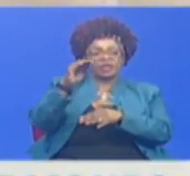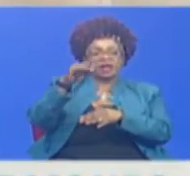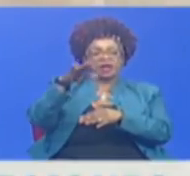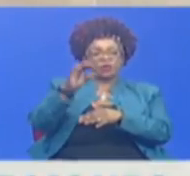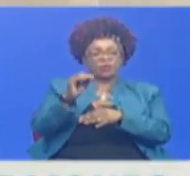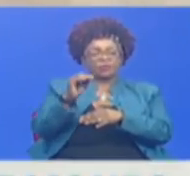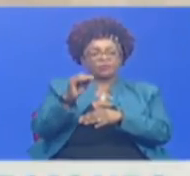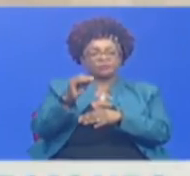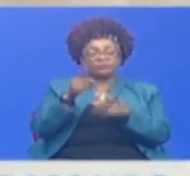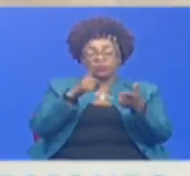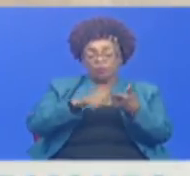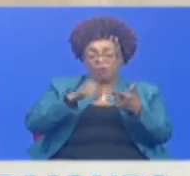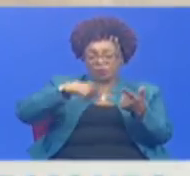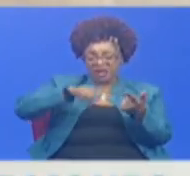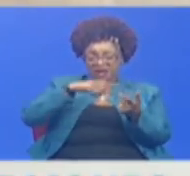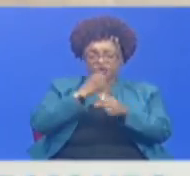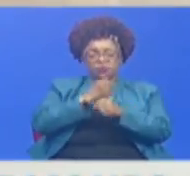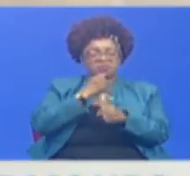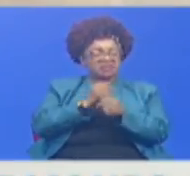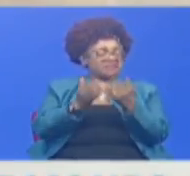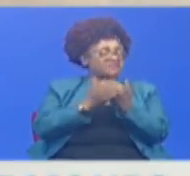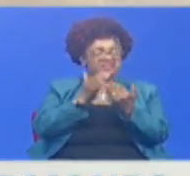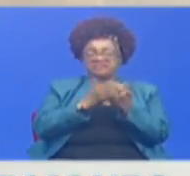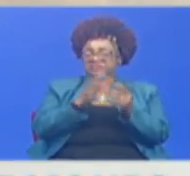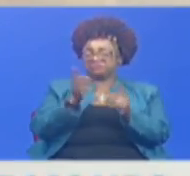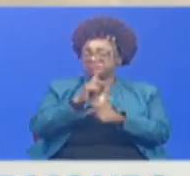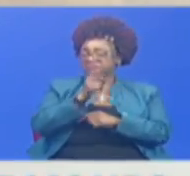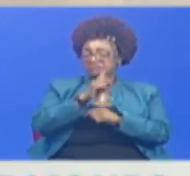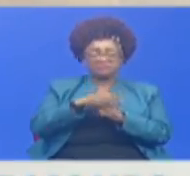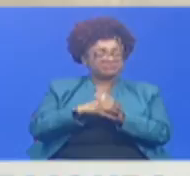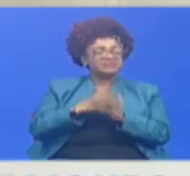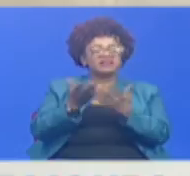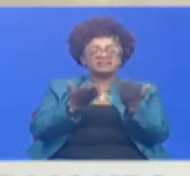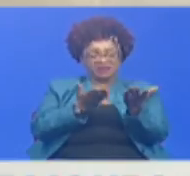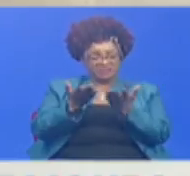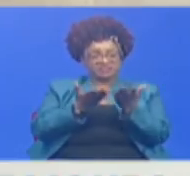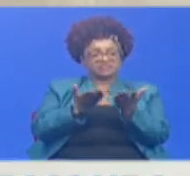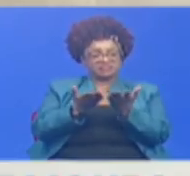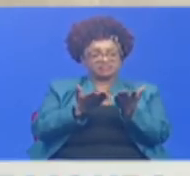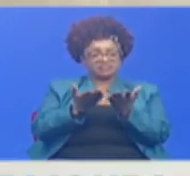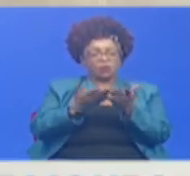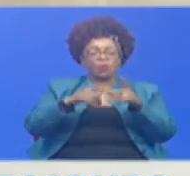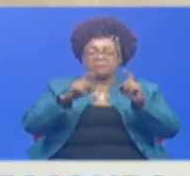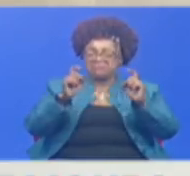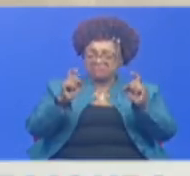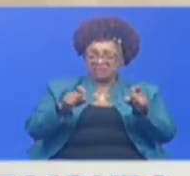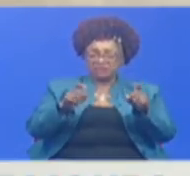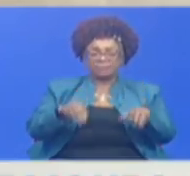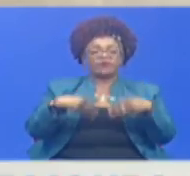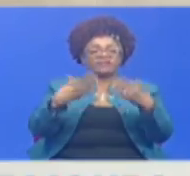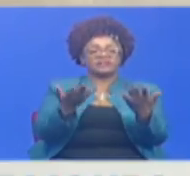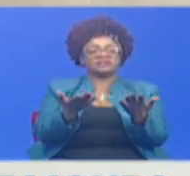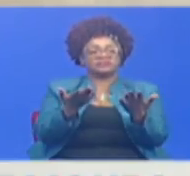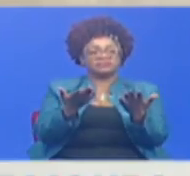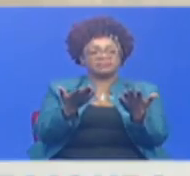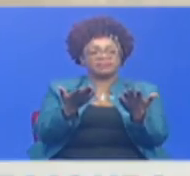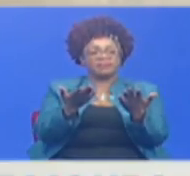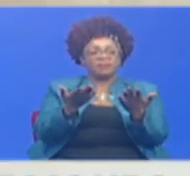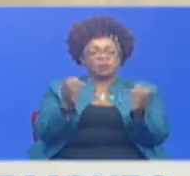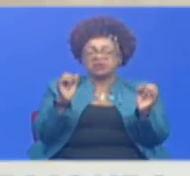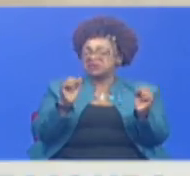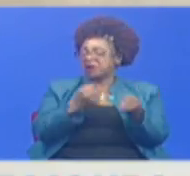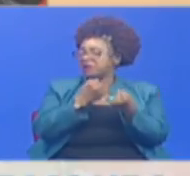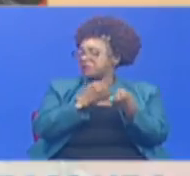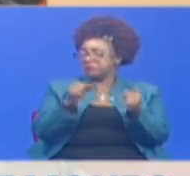doing is not a favor. It is a service, and we must provide it. And we cannot turn